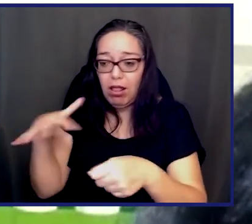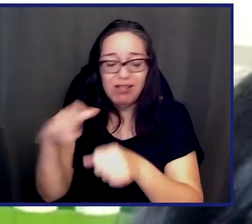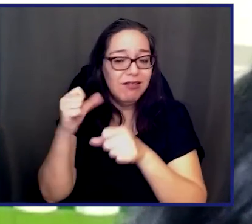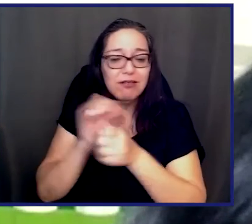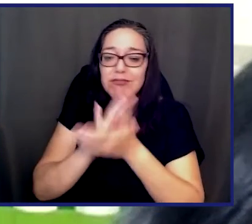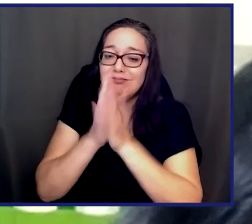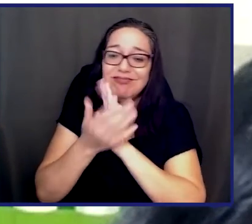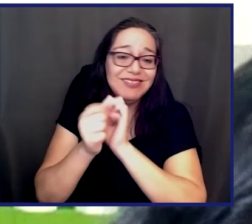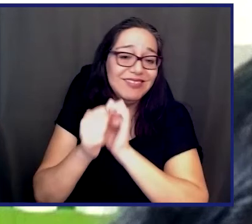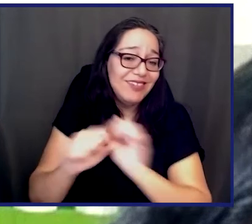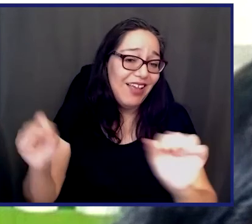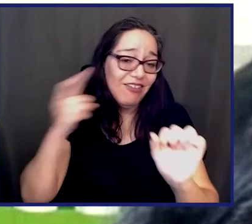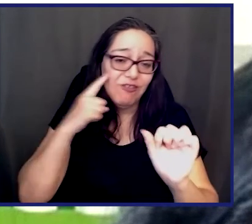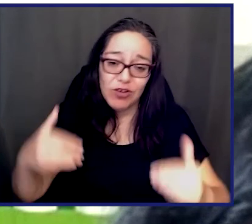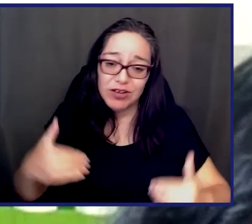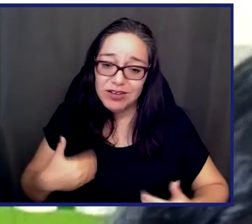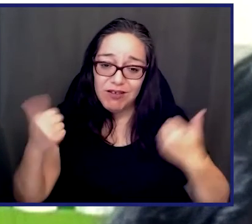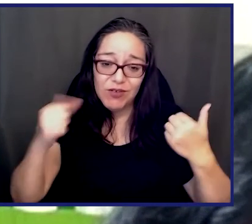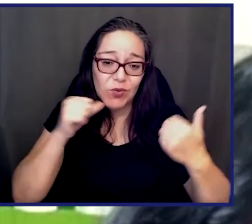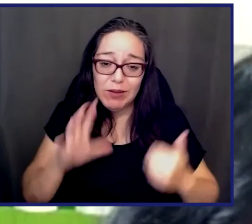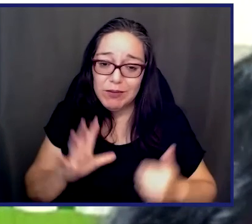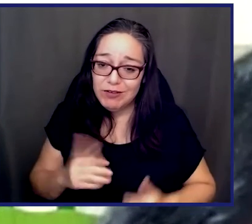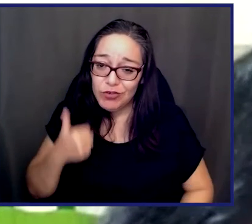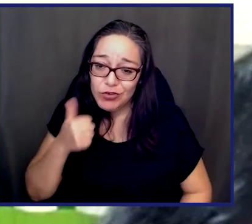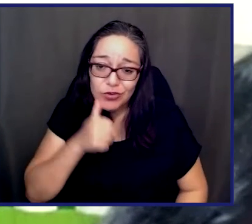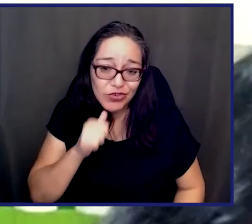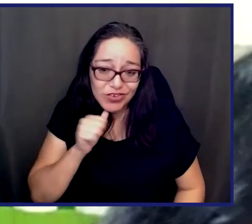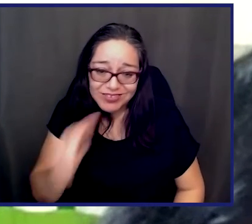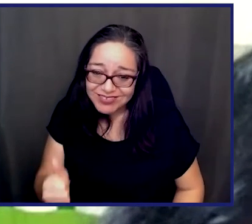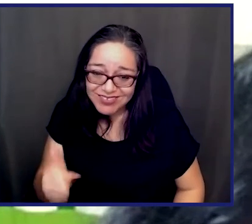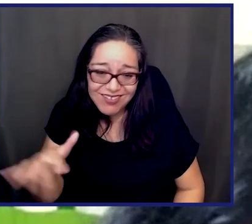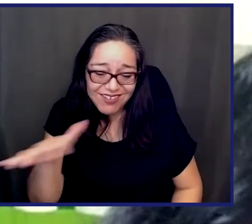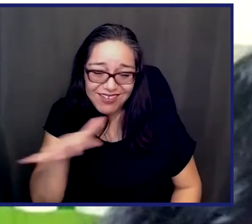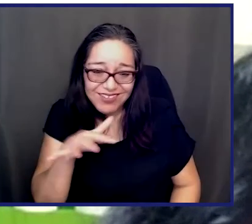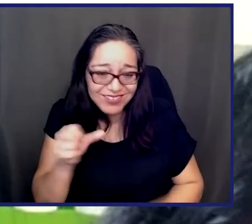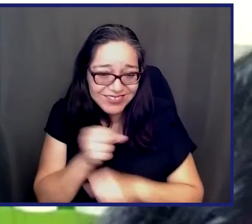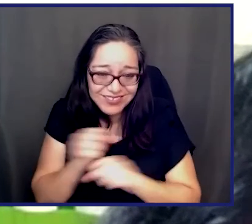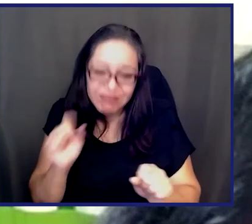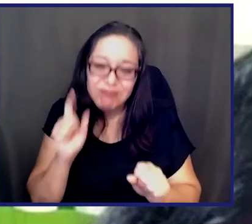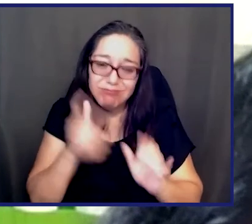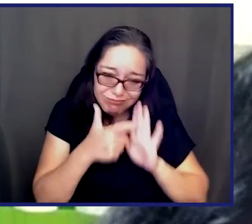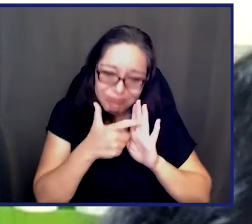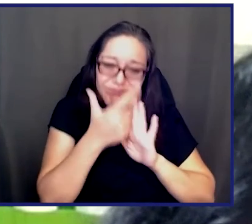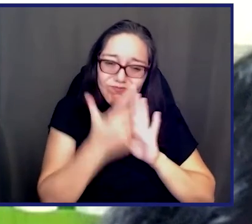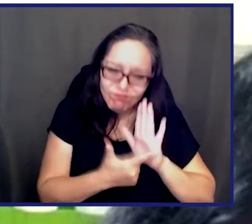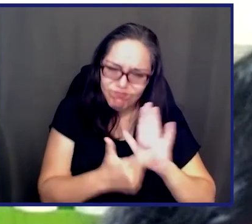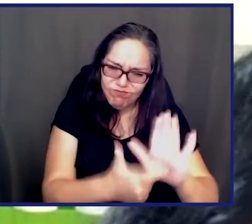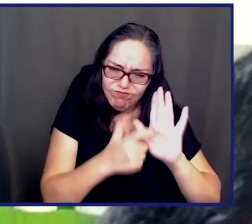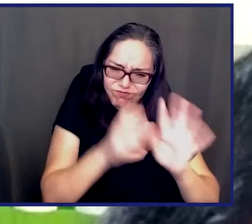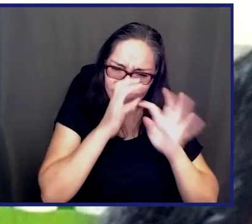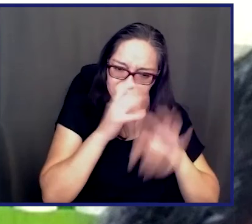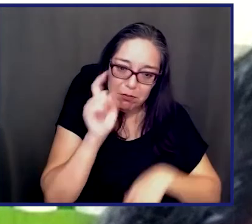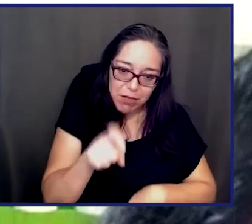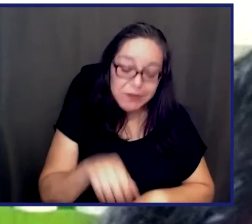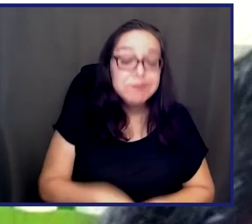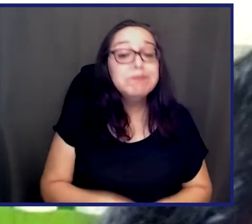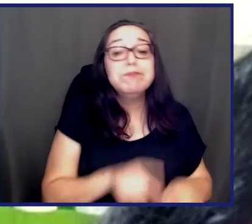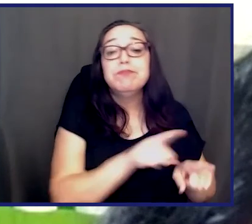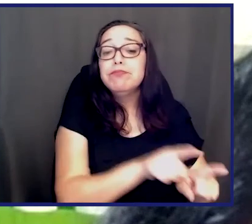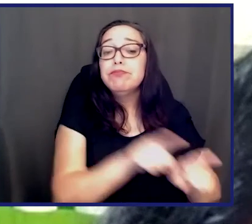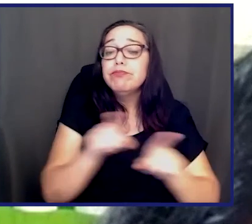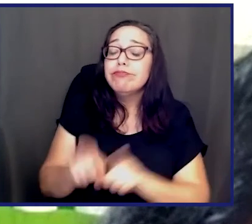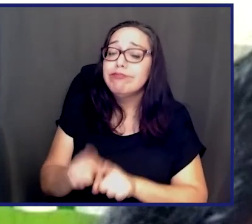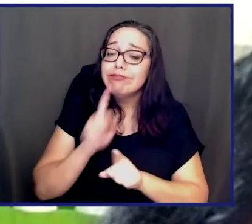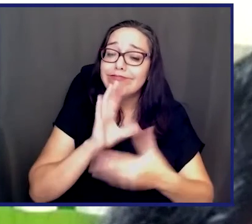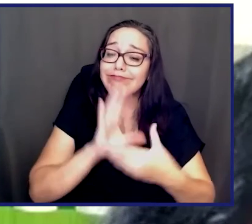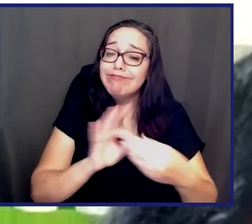be safe spaces for young women and girls. However, I also want to mention something that my office has